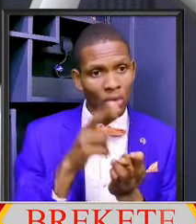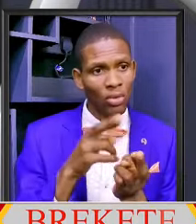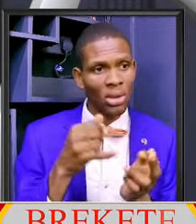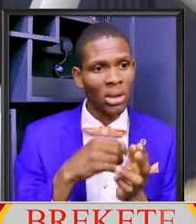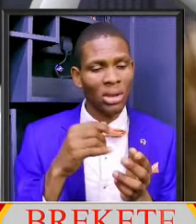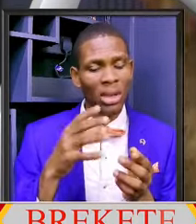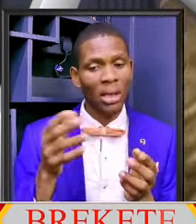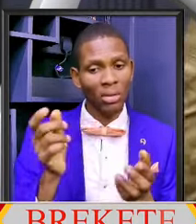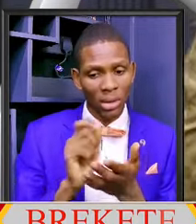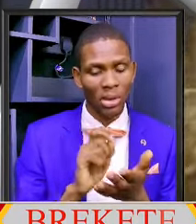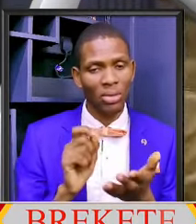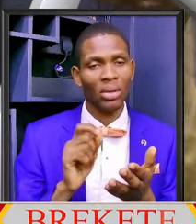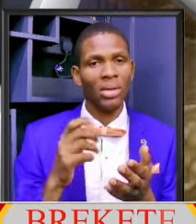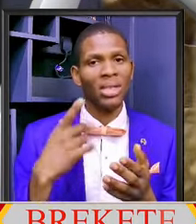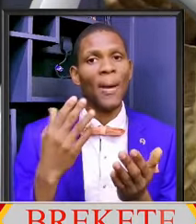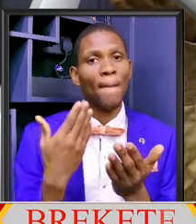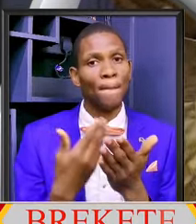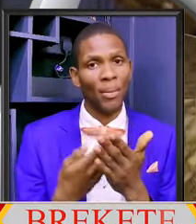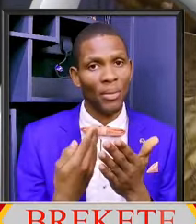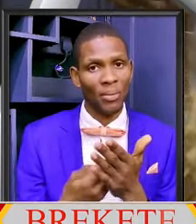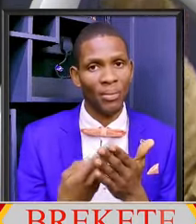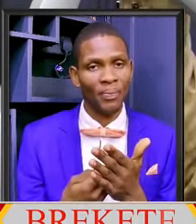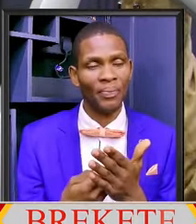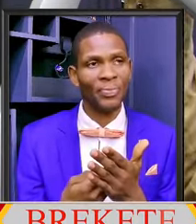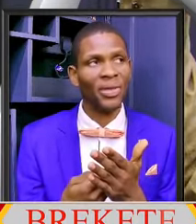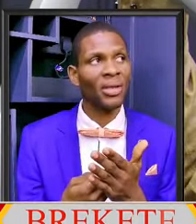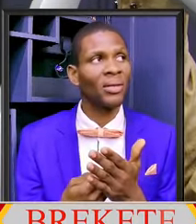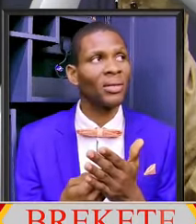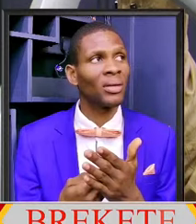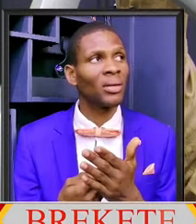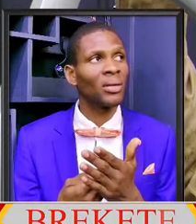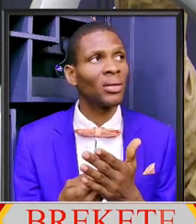into writing, the money,